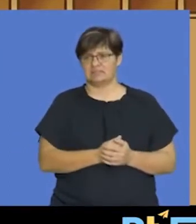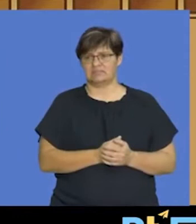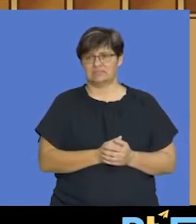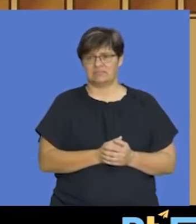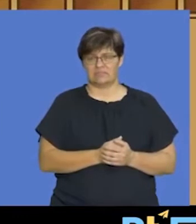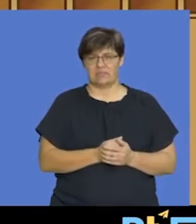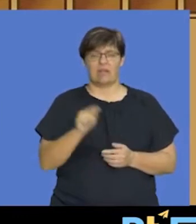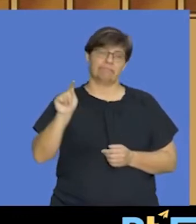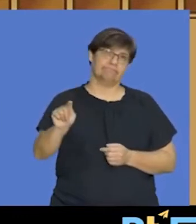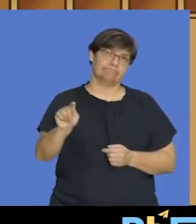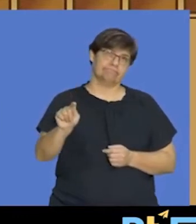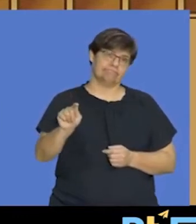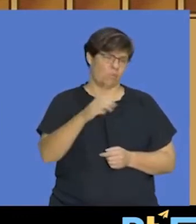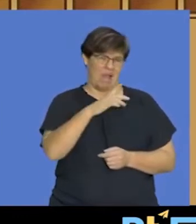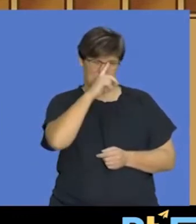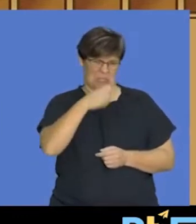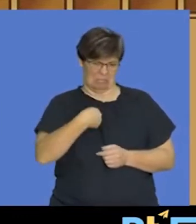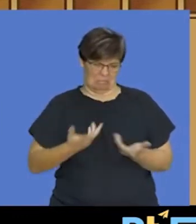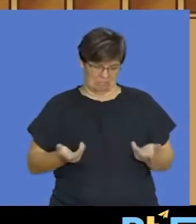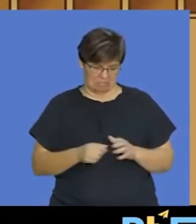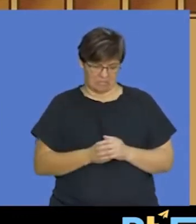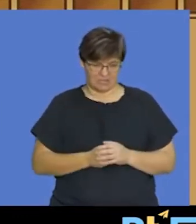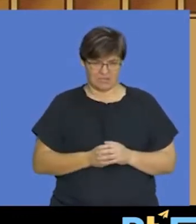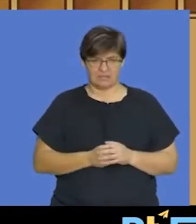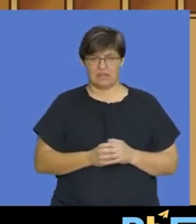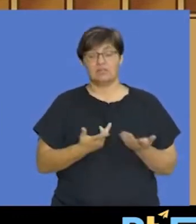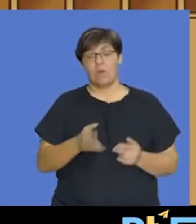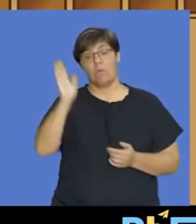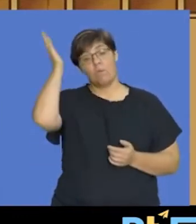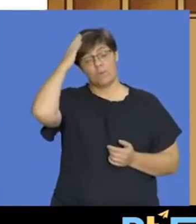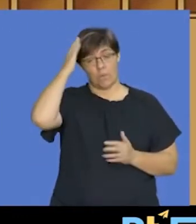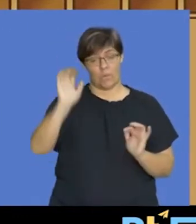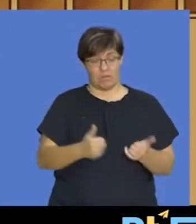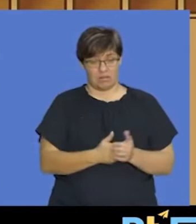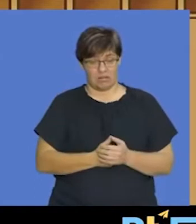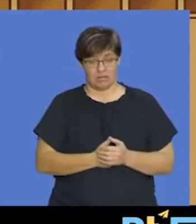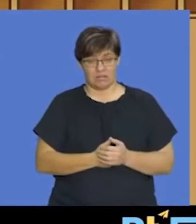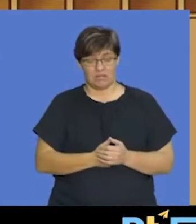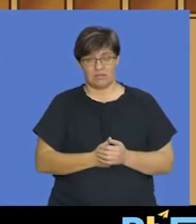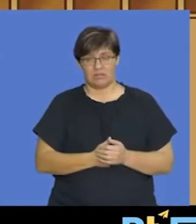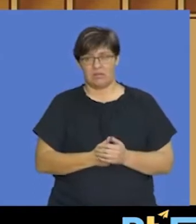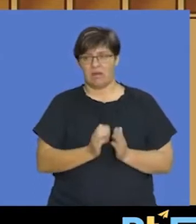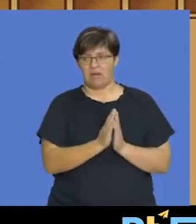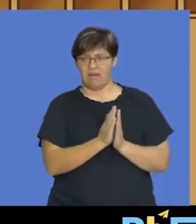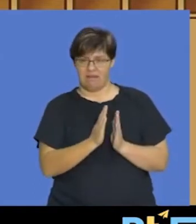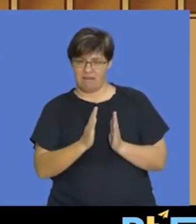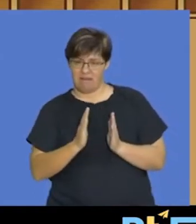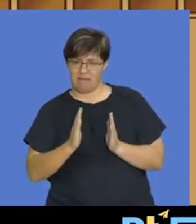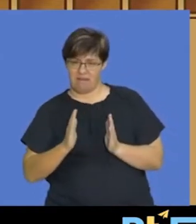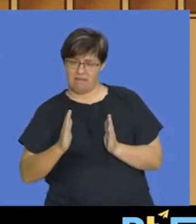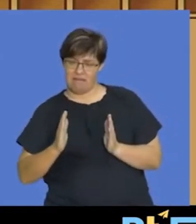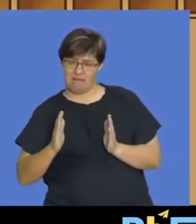then. We'll do it this way, it doesn't like me using that. So we knew that we got quite far,